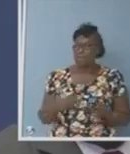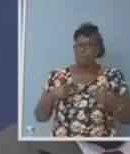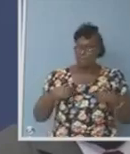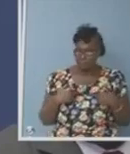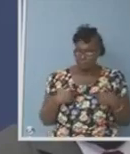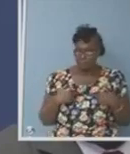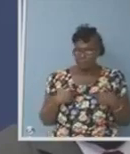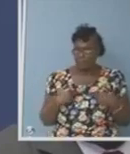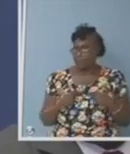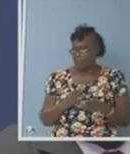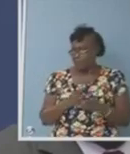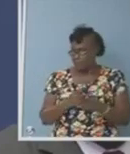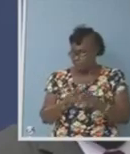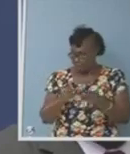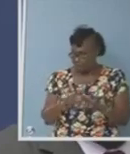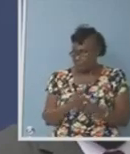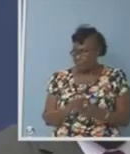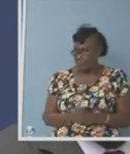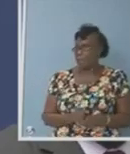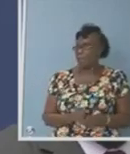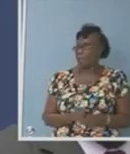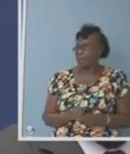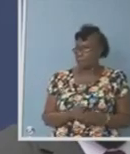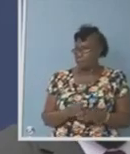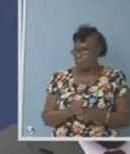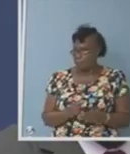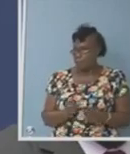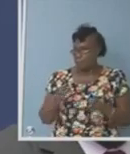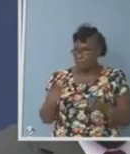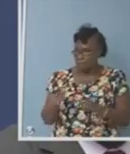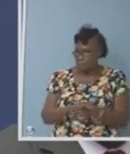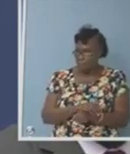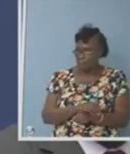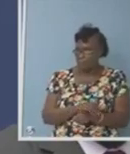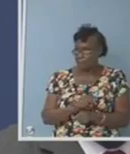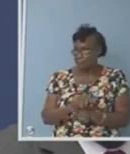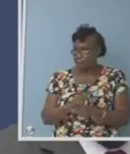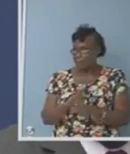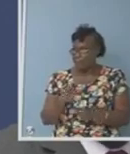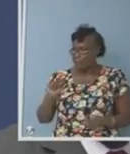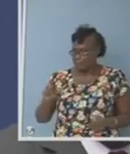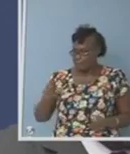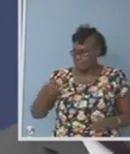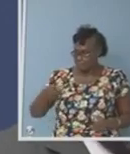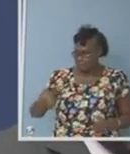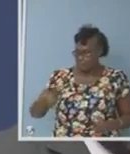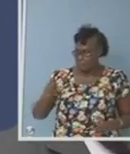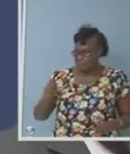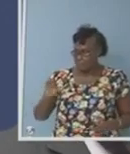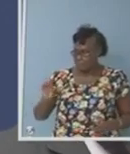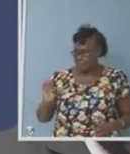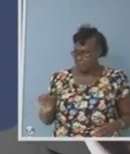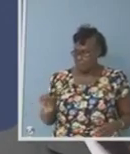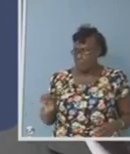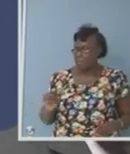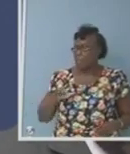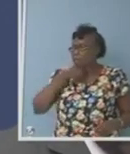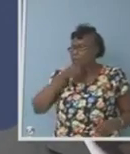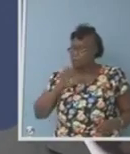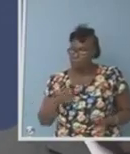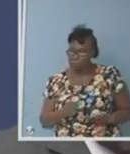spaces at the geriatric facility. We also have at the old